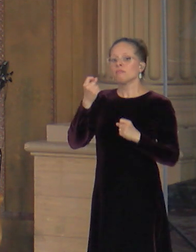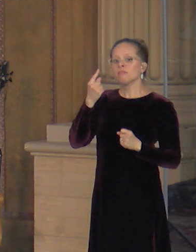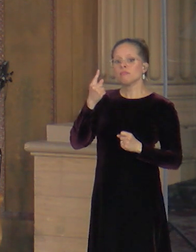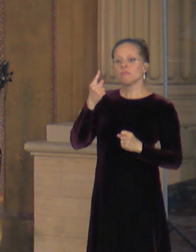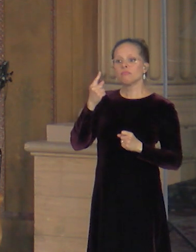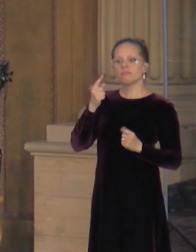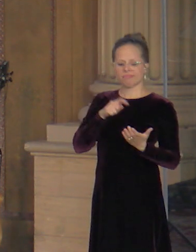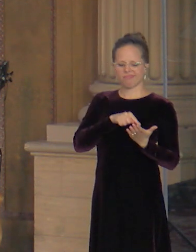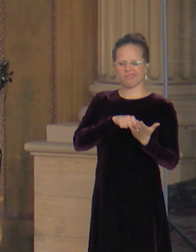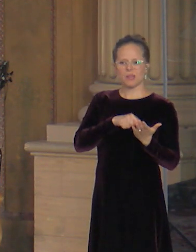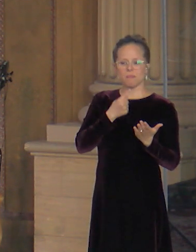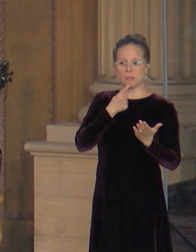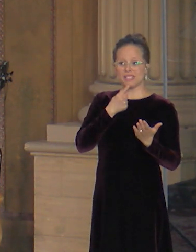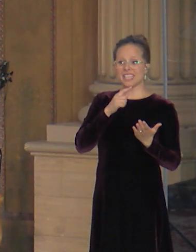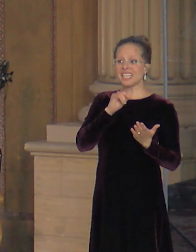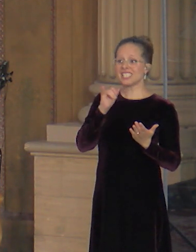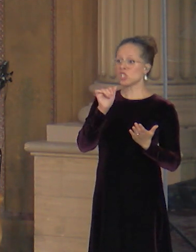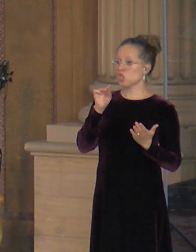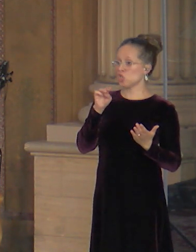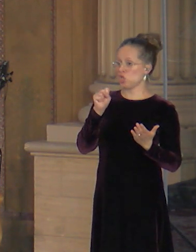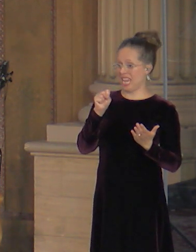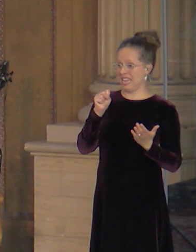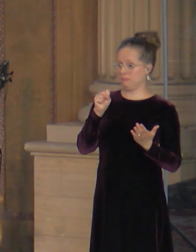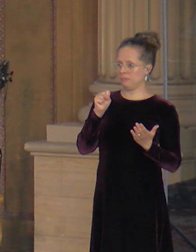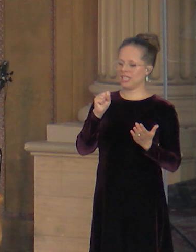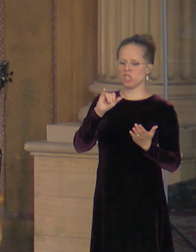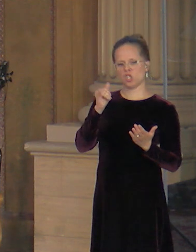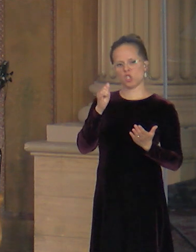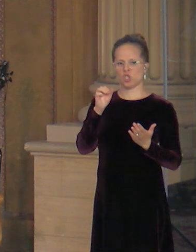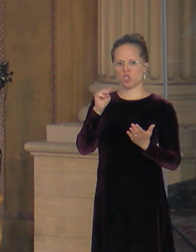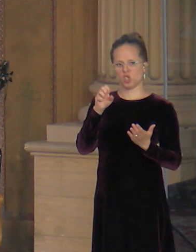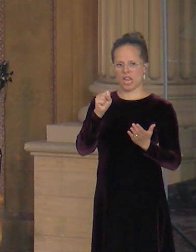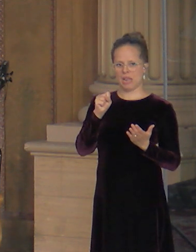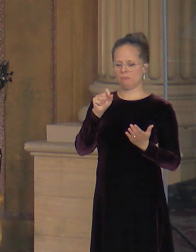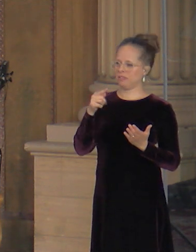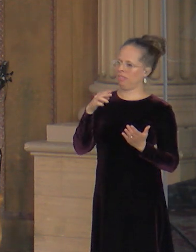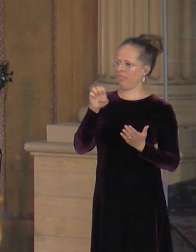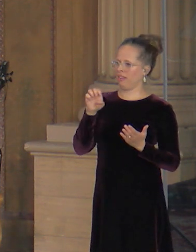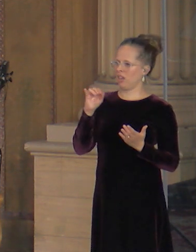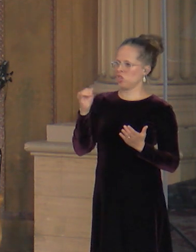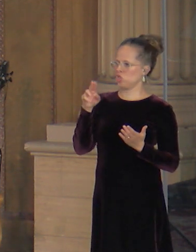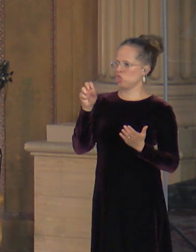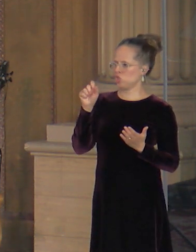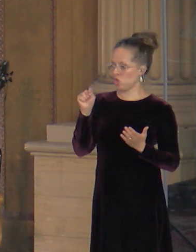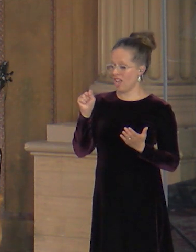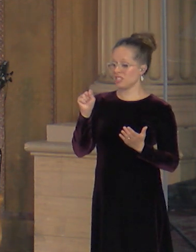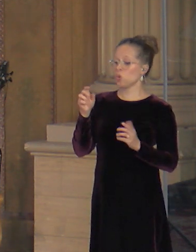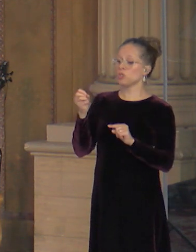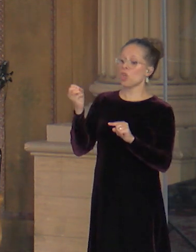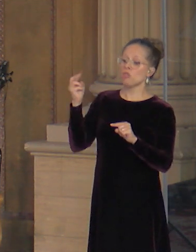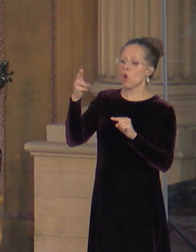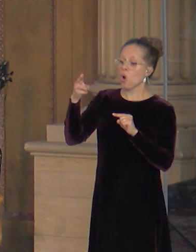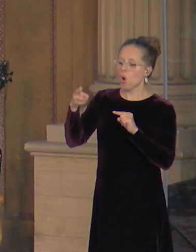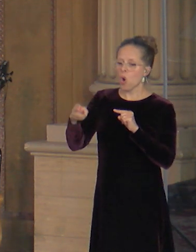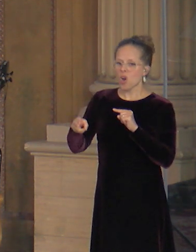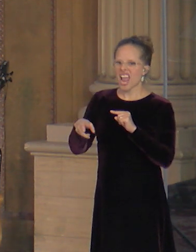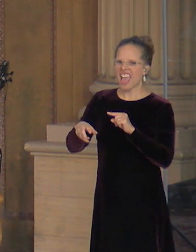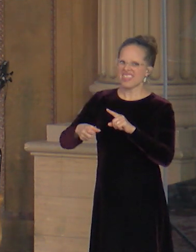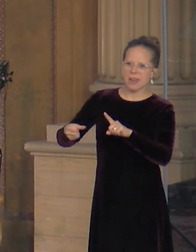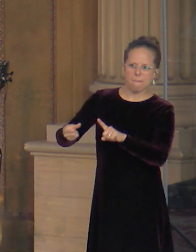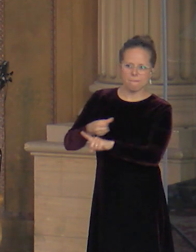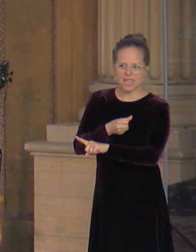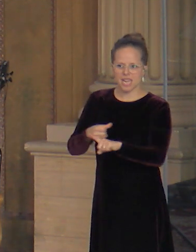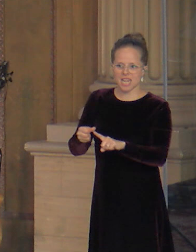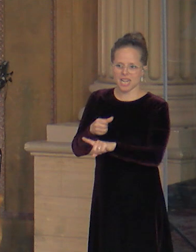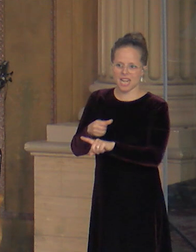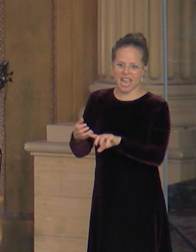the brother of Jesus or James the just was thrown down and then beaten to death as a martyr at the bottom and so the